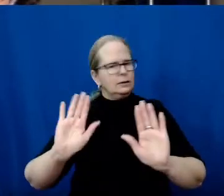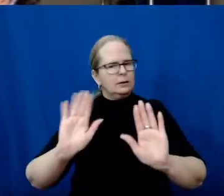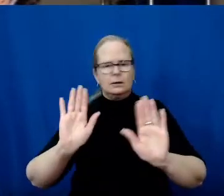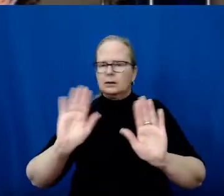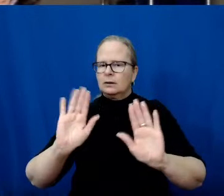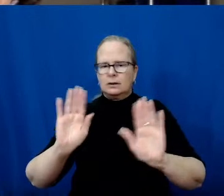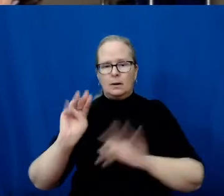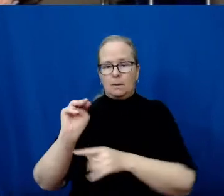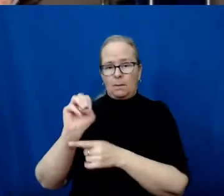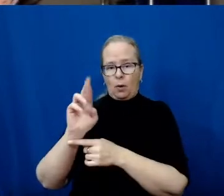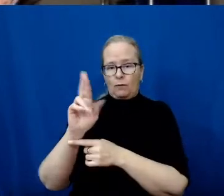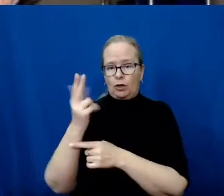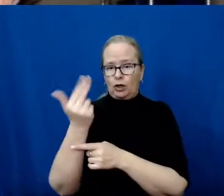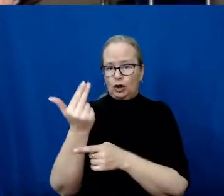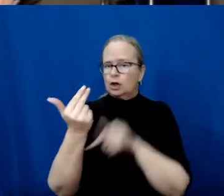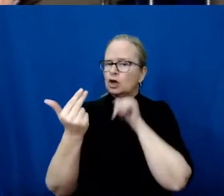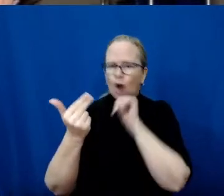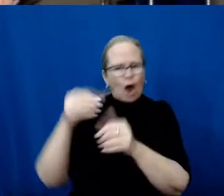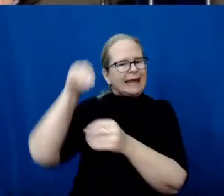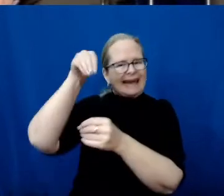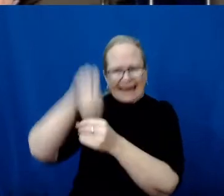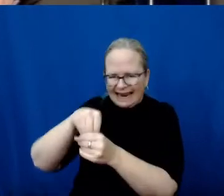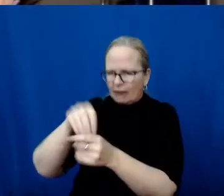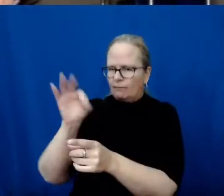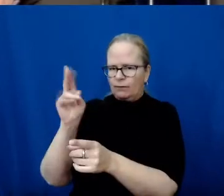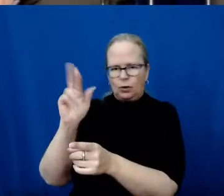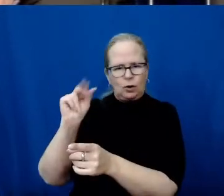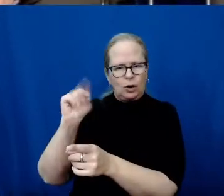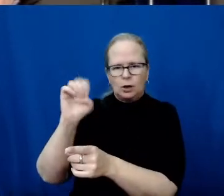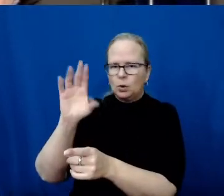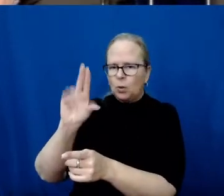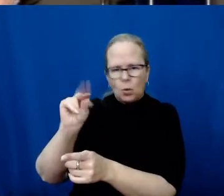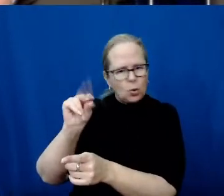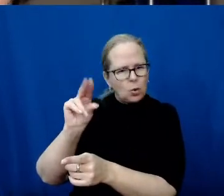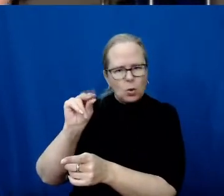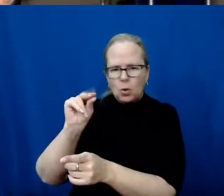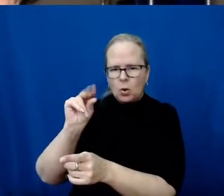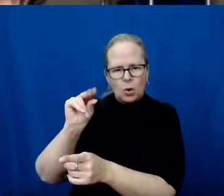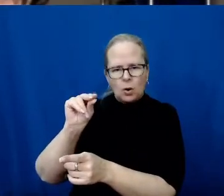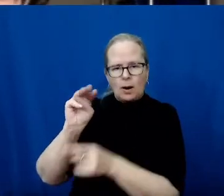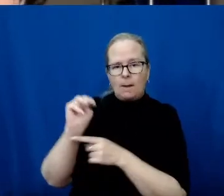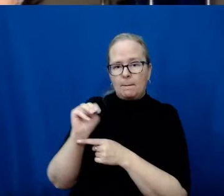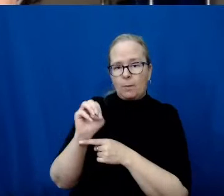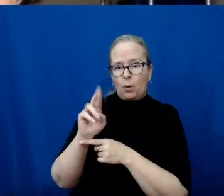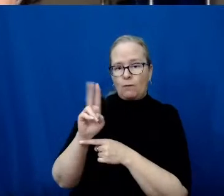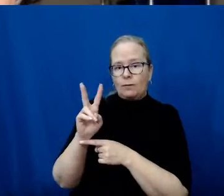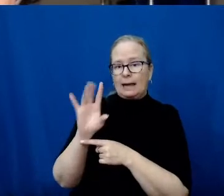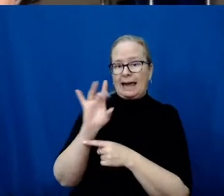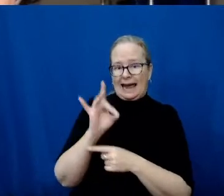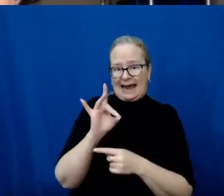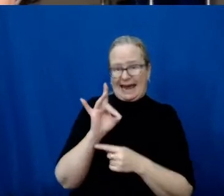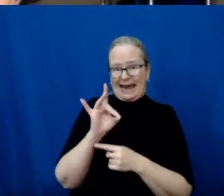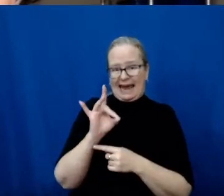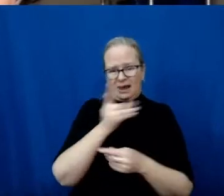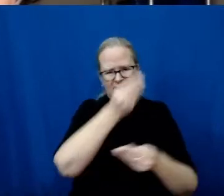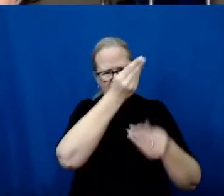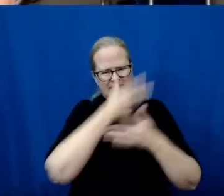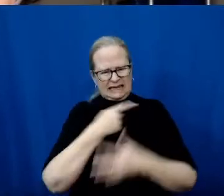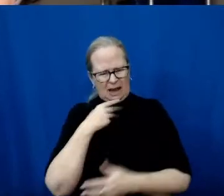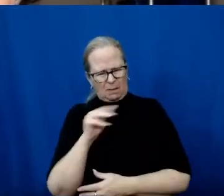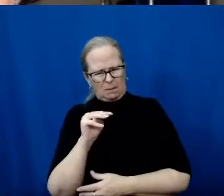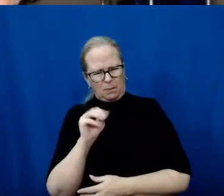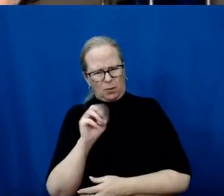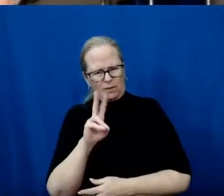MERV 8 in the Filtrite line actually has a higher resistance than the MERV 13. So Right. in that sense, sometimes